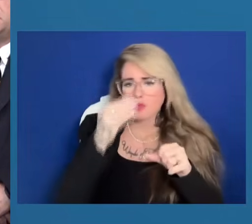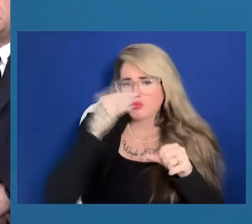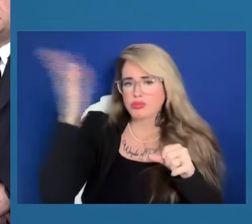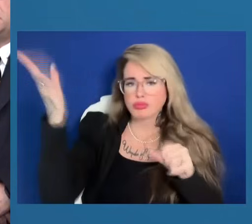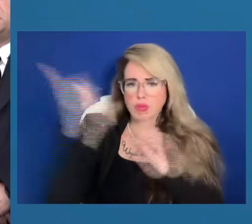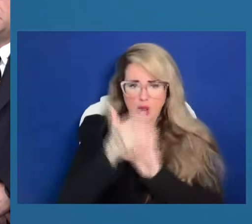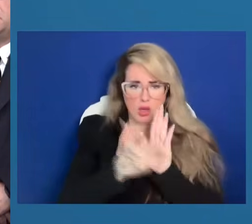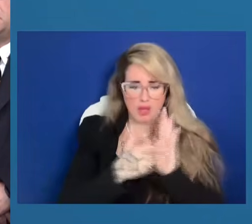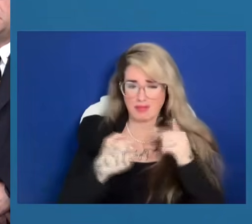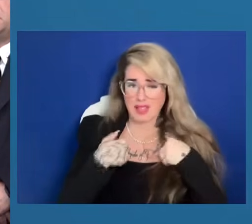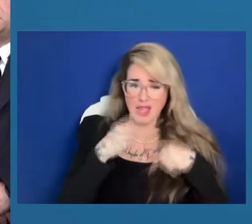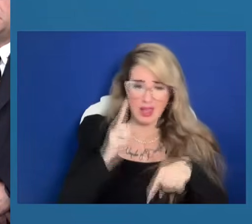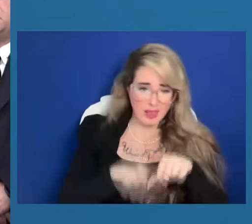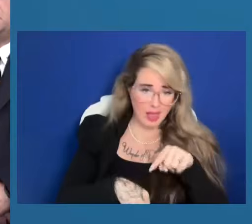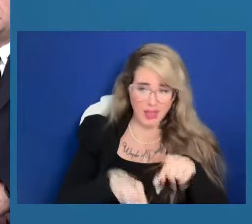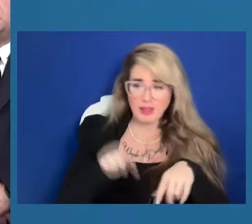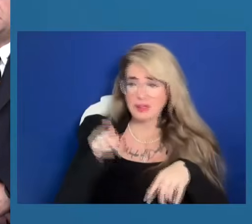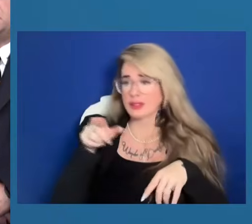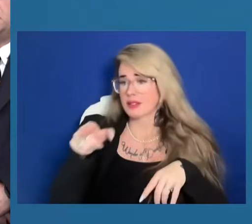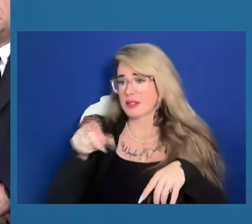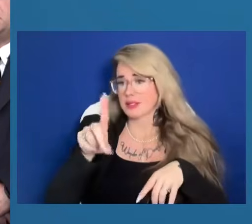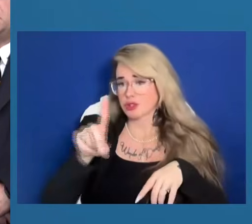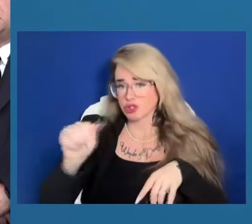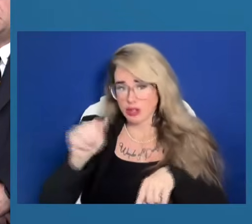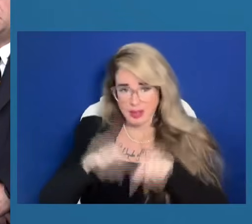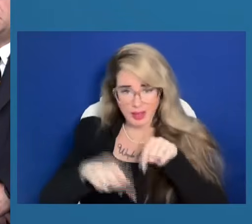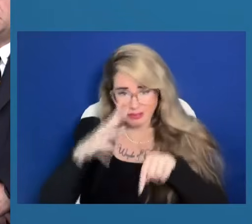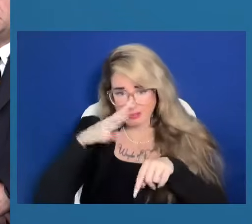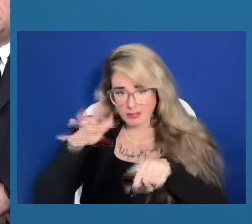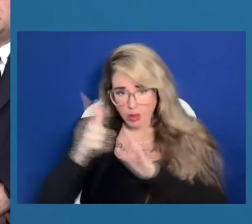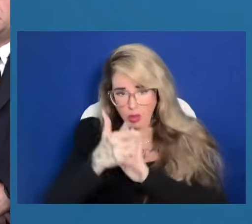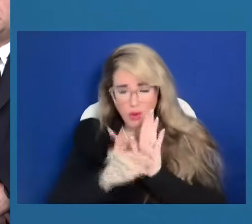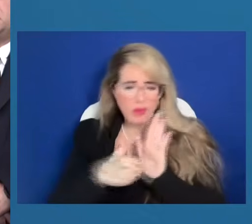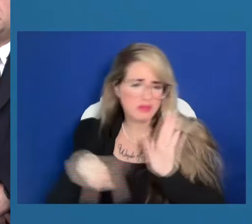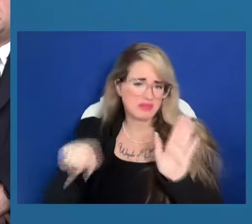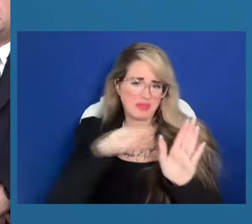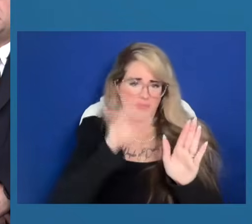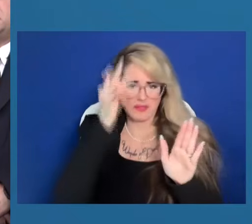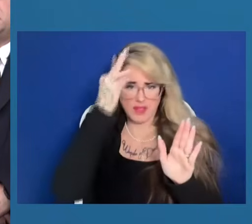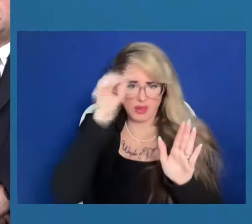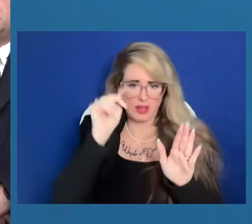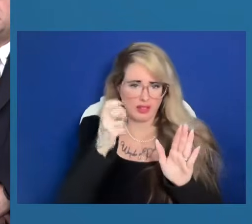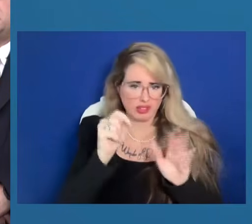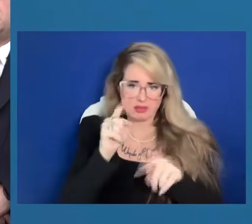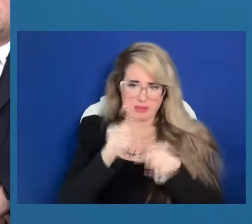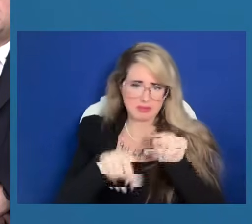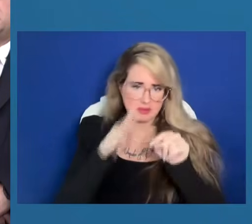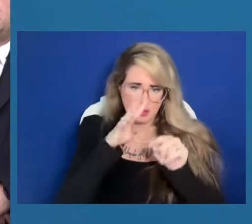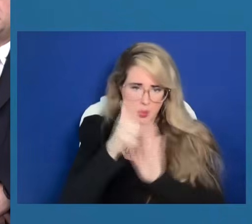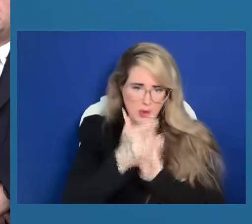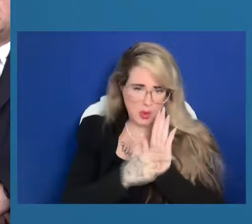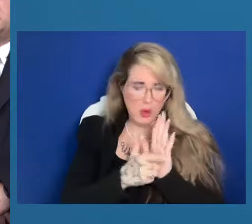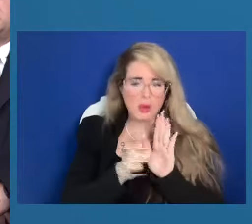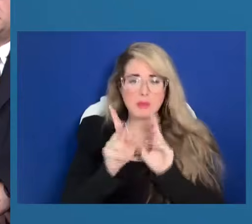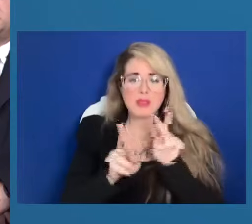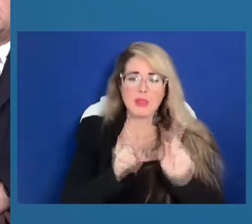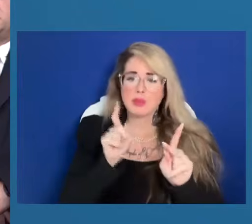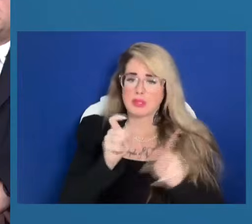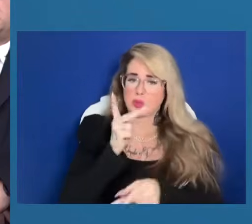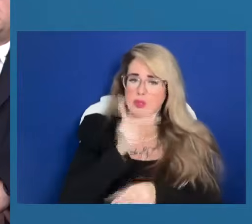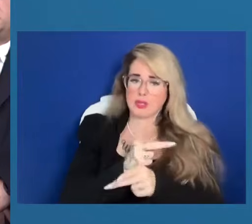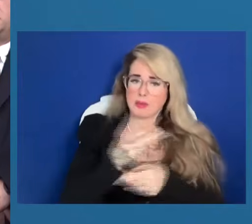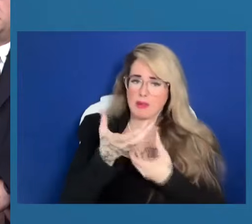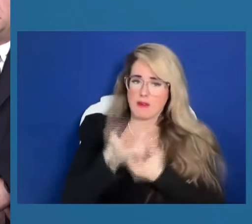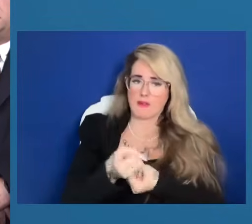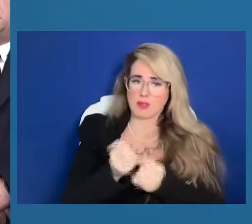district attorneys we stand with here today, but especially also not our federal agents. For people to maintain confidence in law enforcement, we